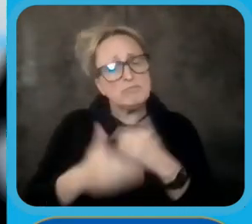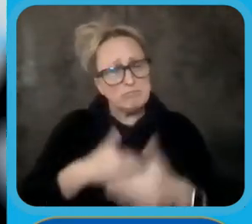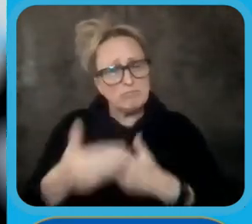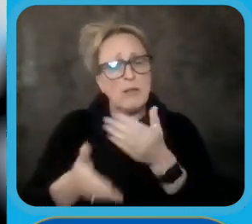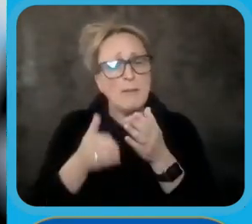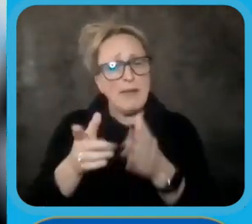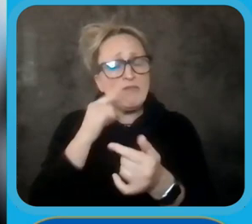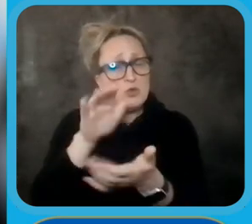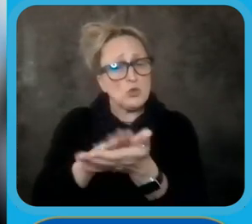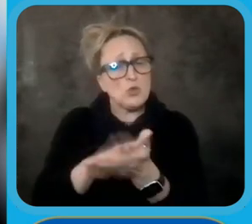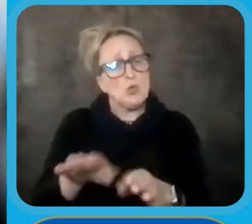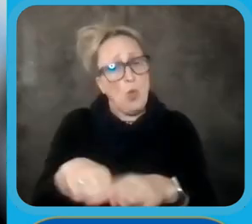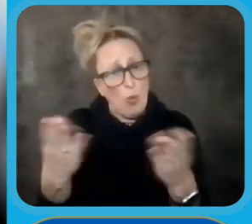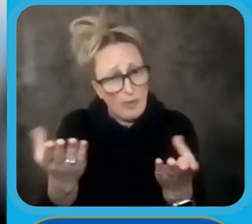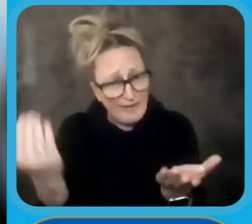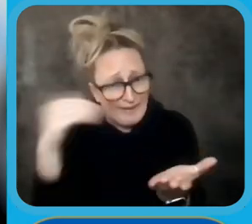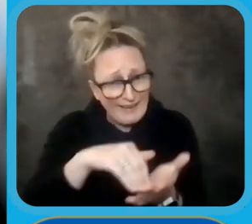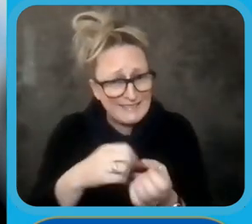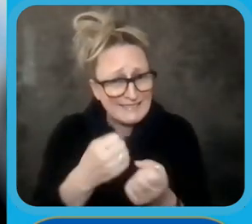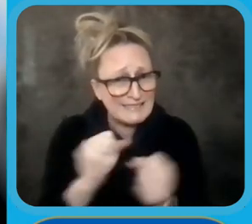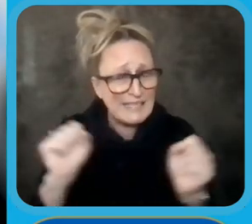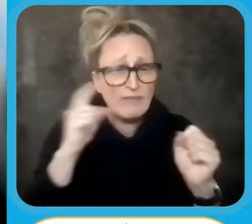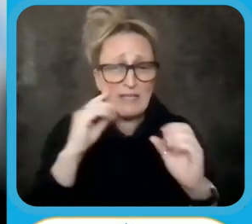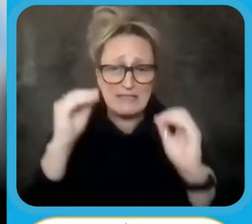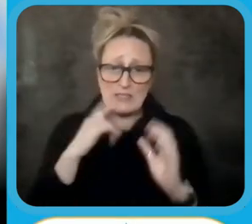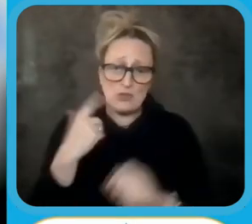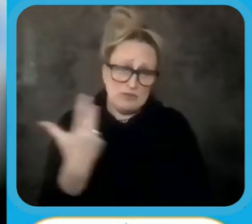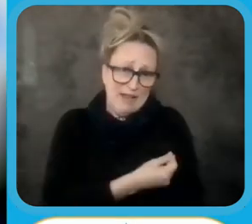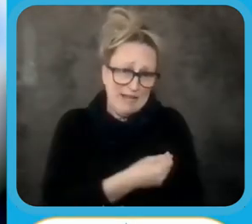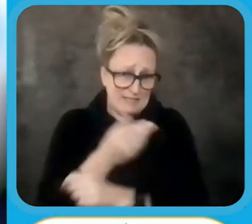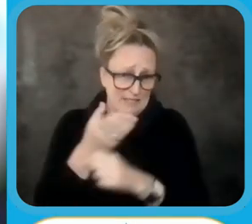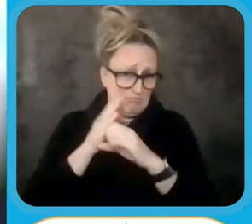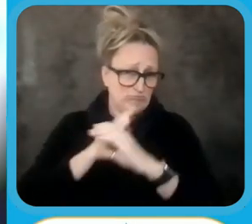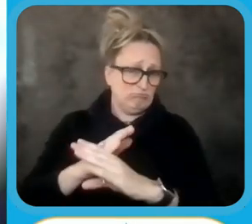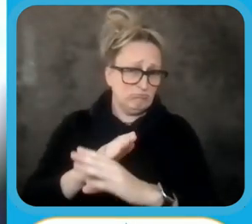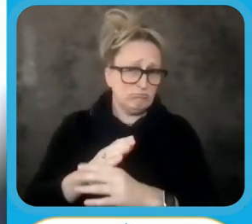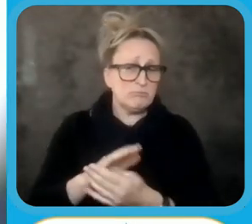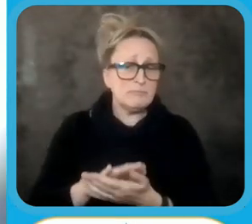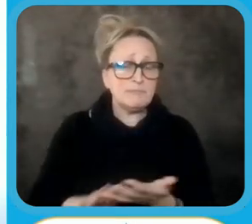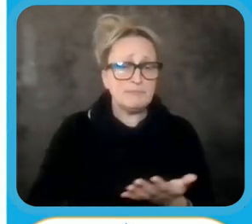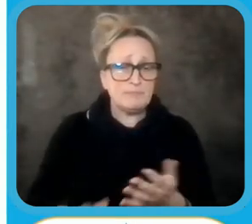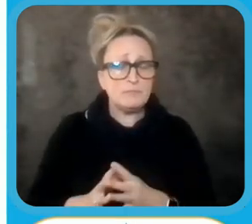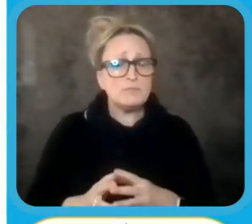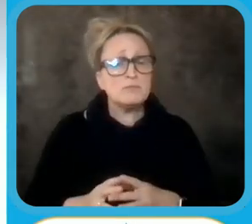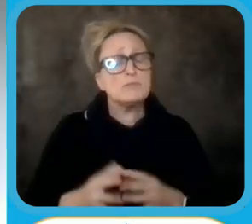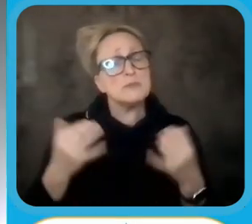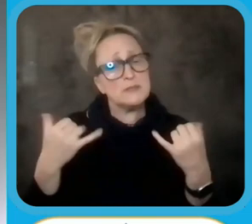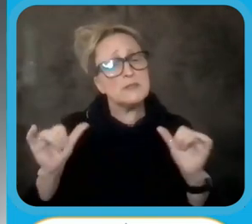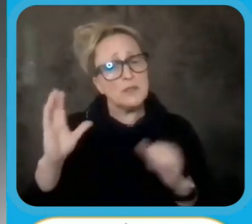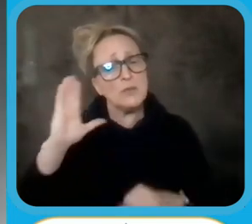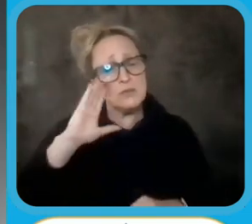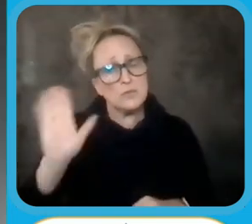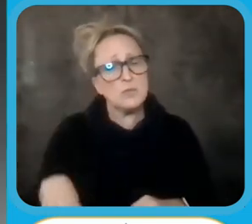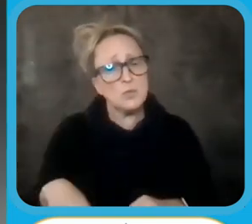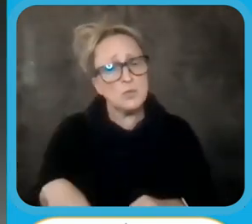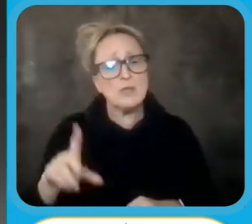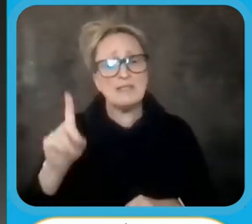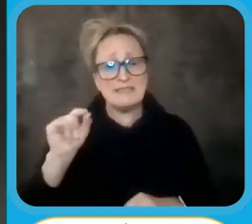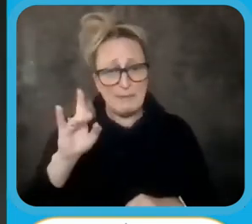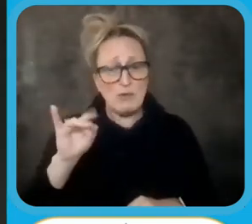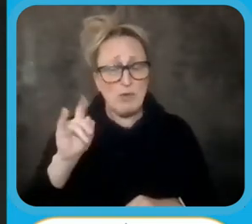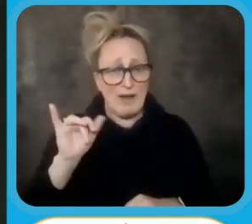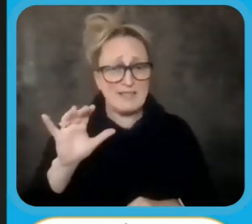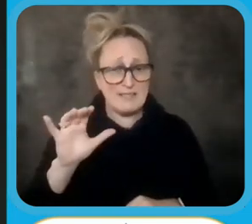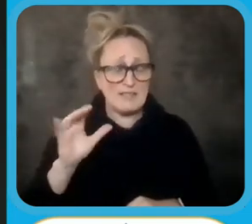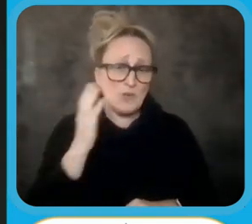schools to reopen safely and to get teachers vaccinated. And still we know, Democrats know, that